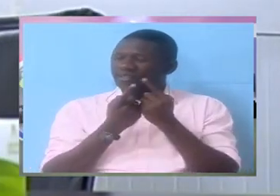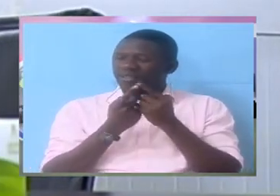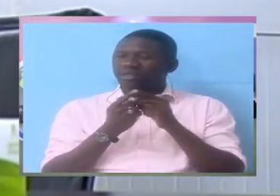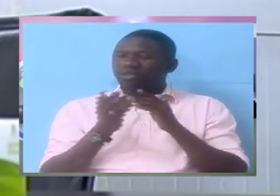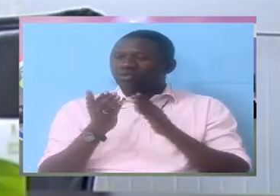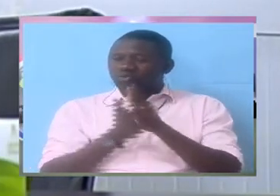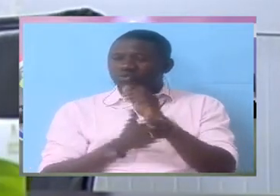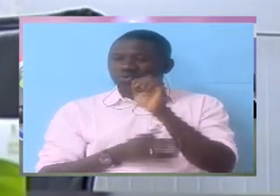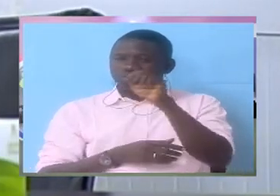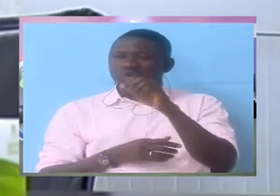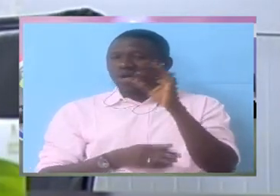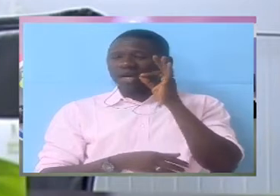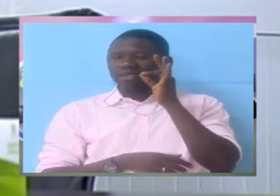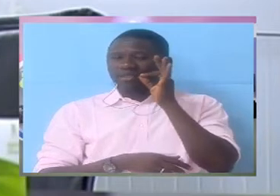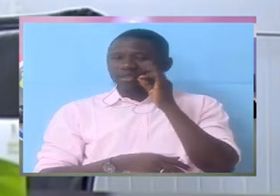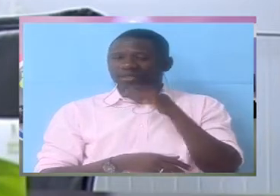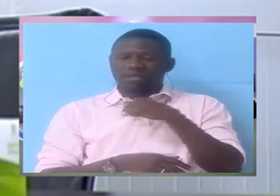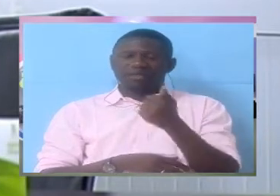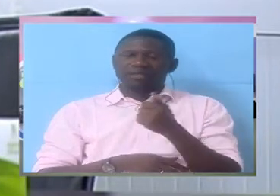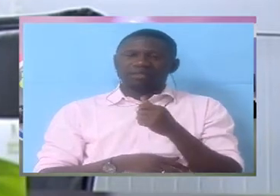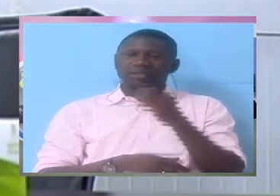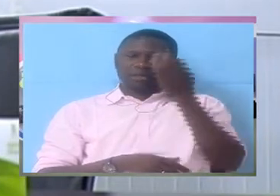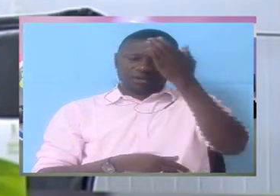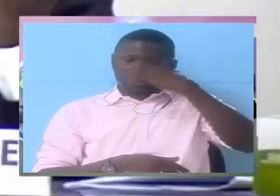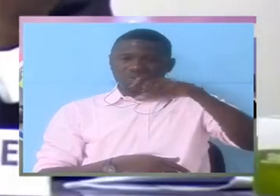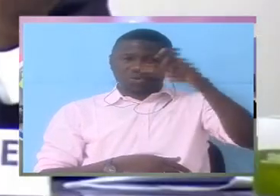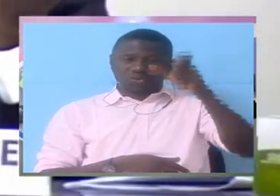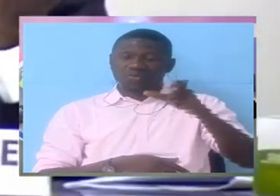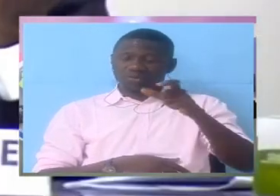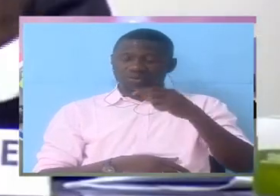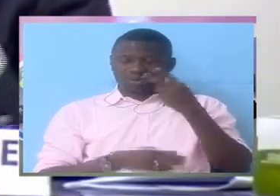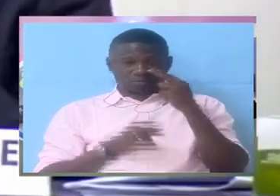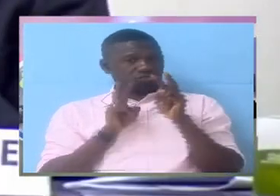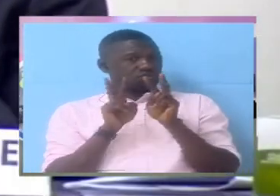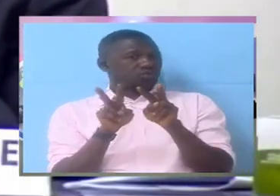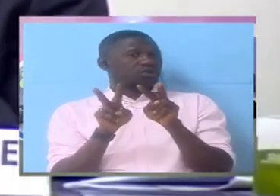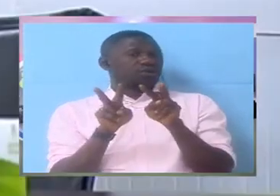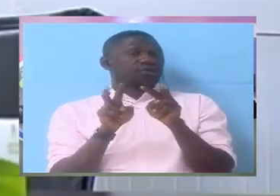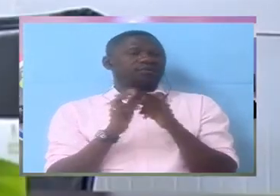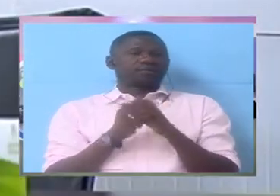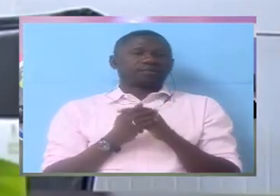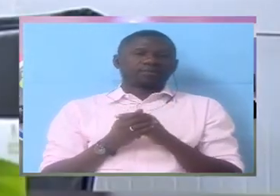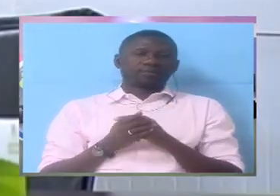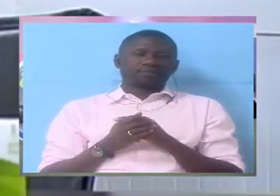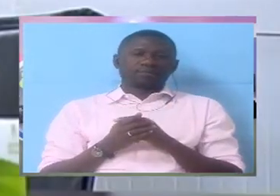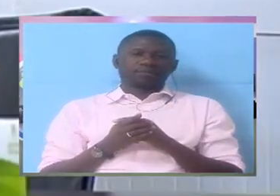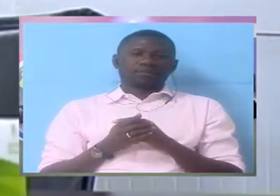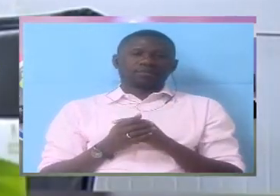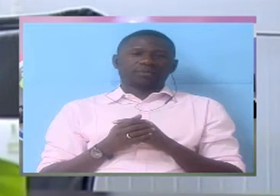the commissioners are watching. No, when you say frequent, maybe that is too much.